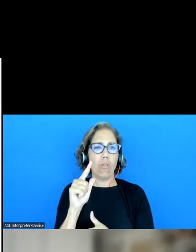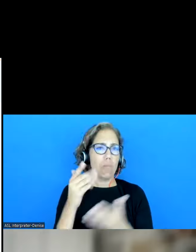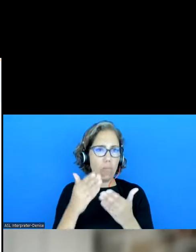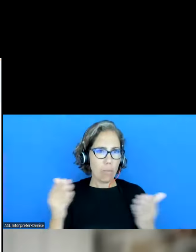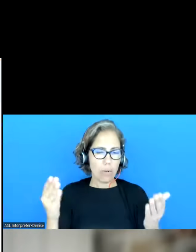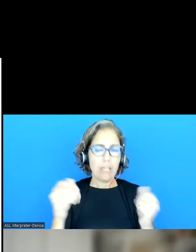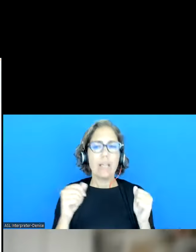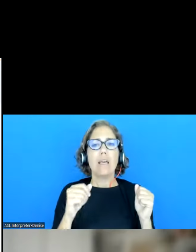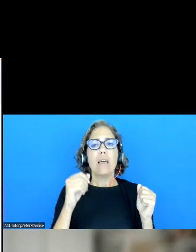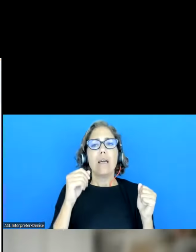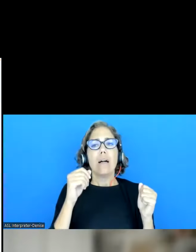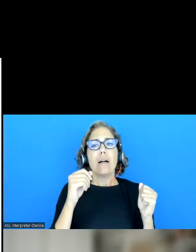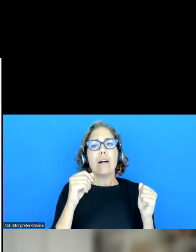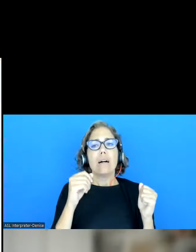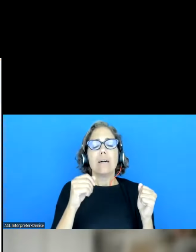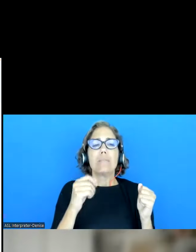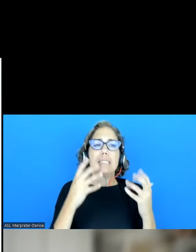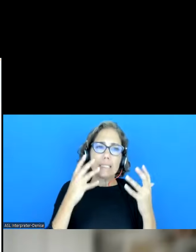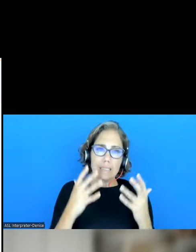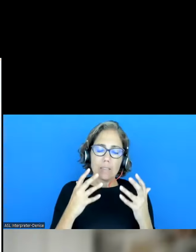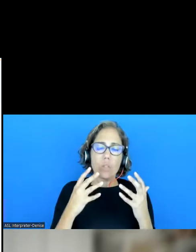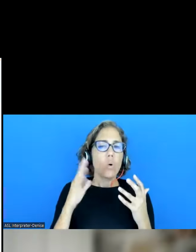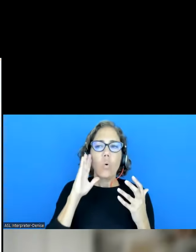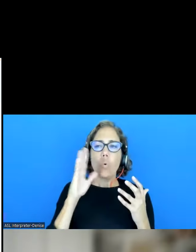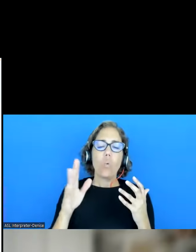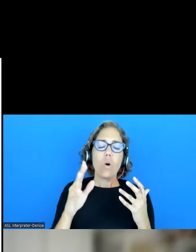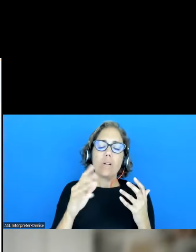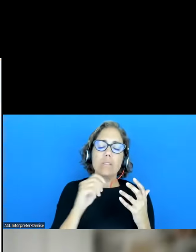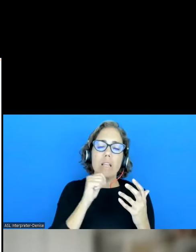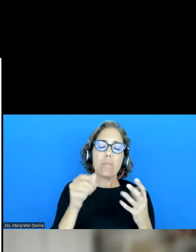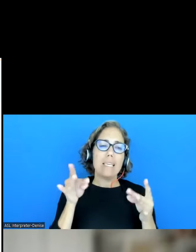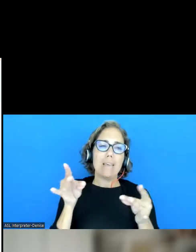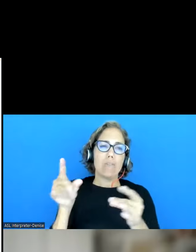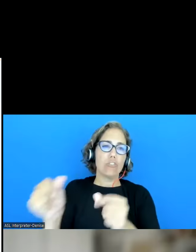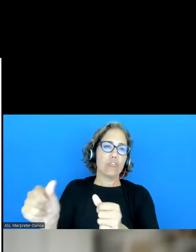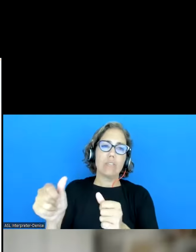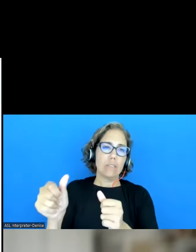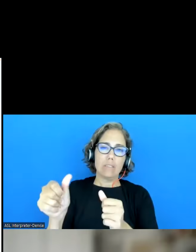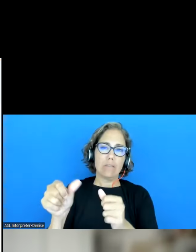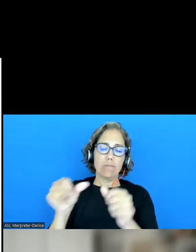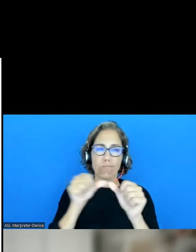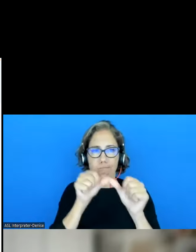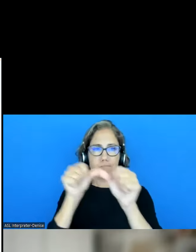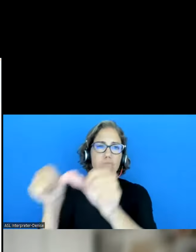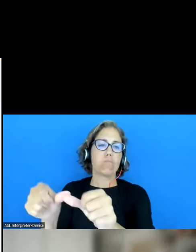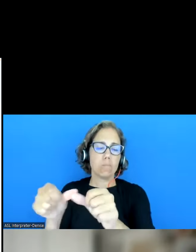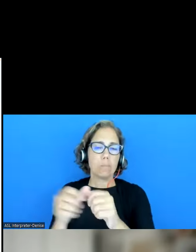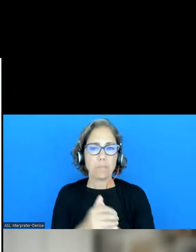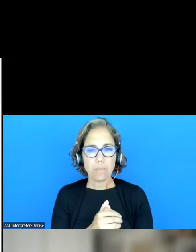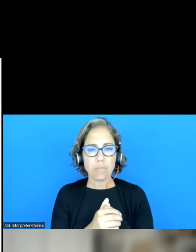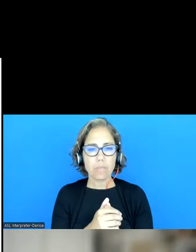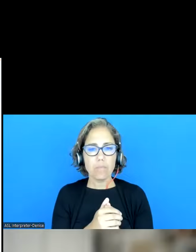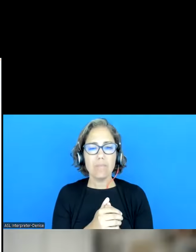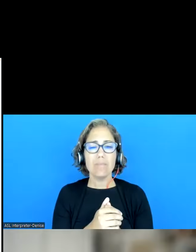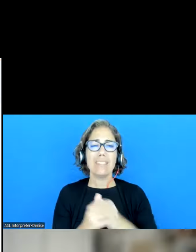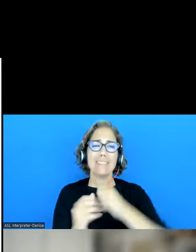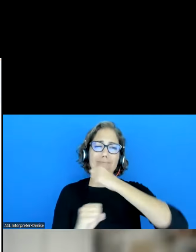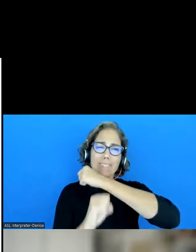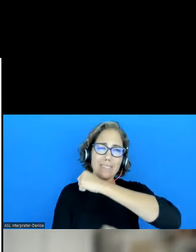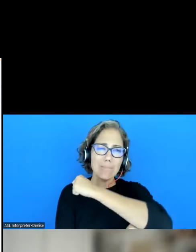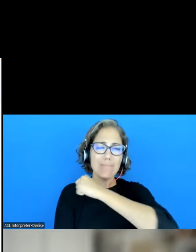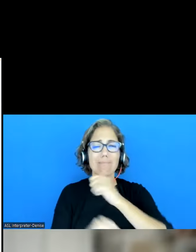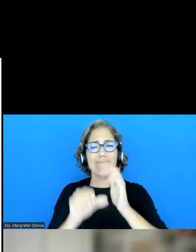But suddenly it will appear not efficient at all. So it is fundamental to